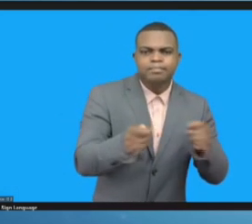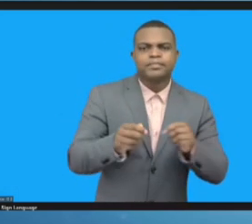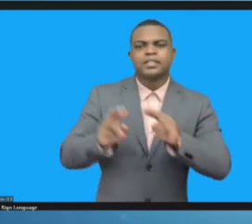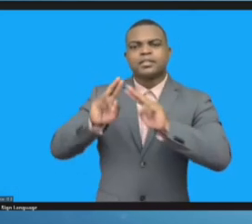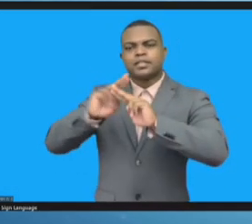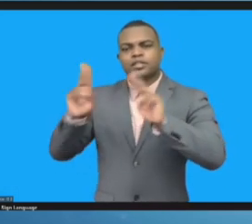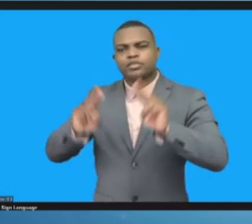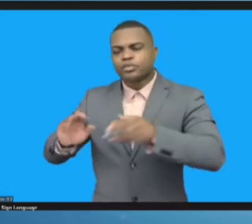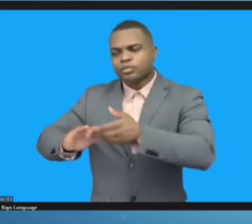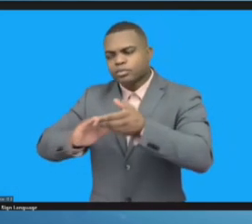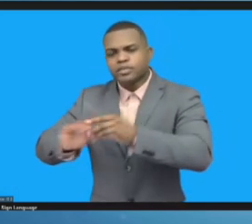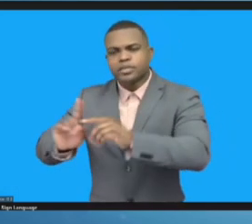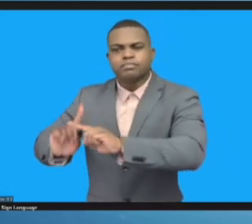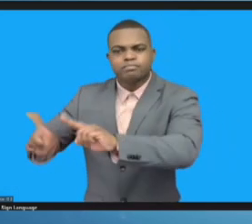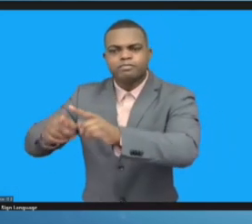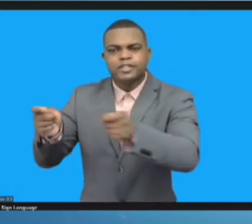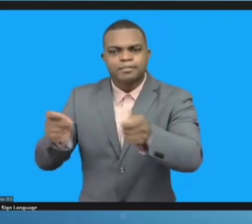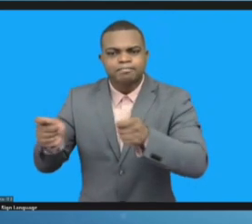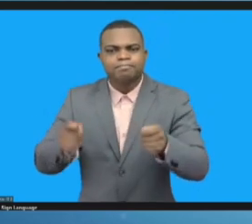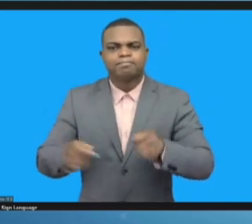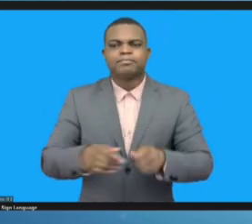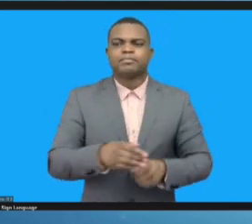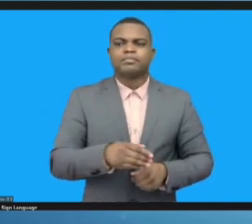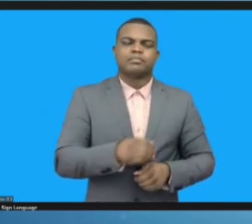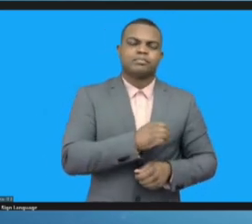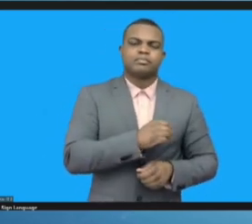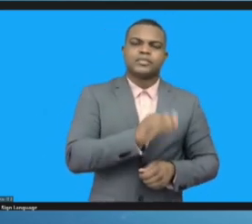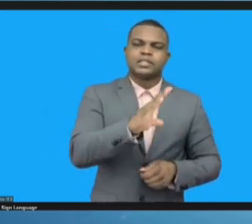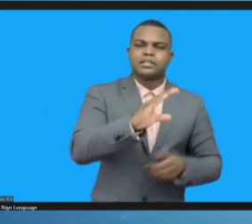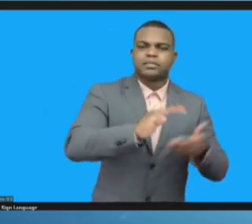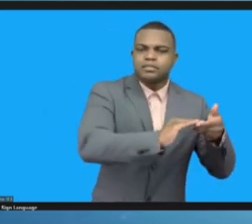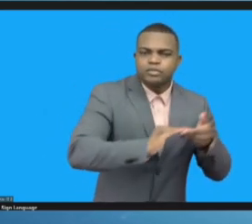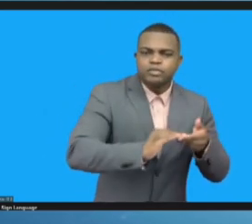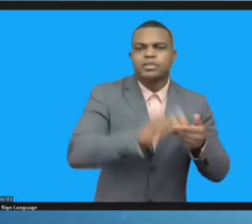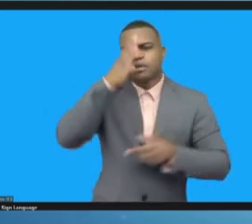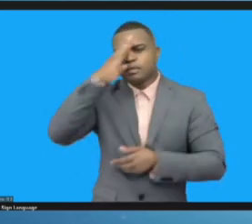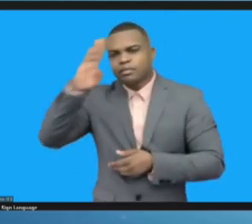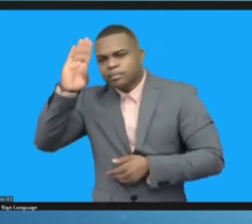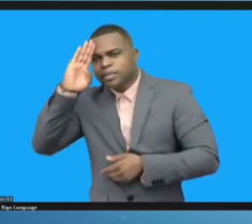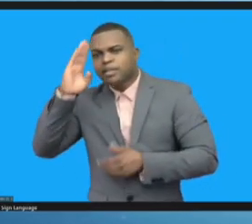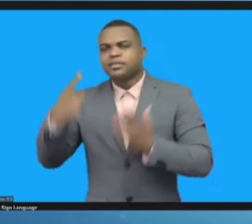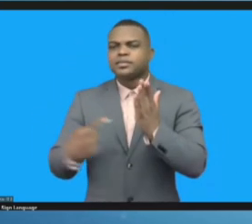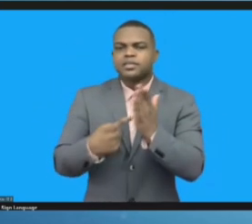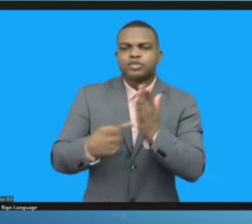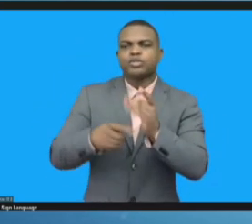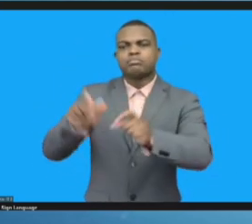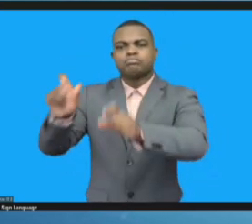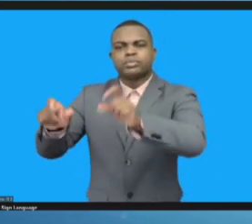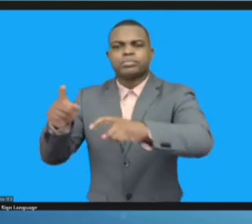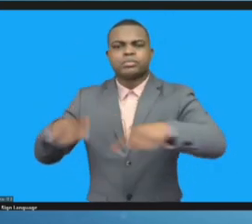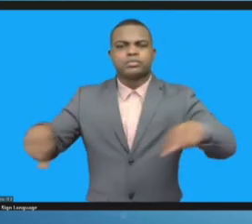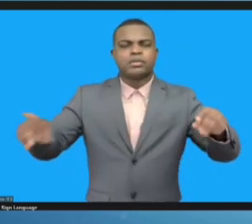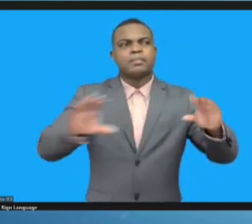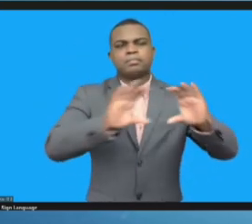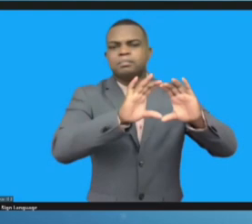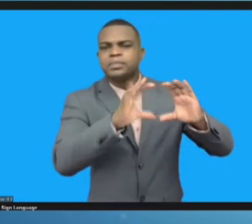sessions in this entire week. I believe there will be insightful and refreshing